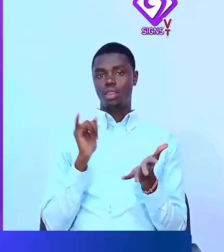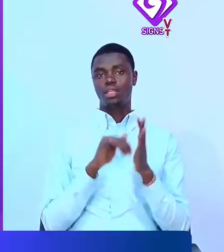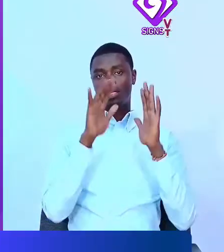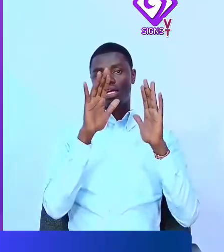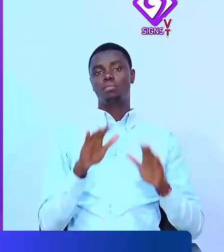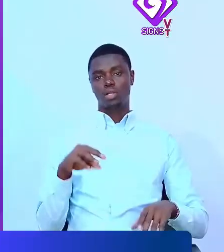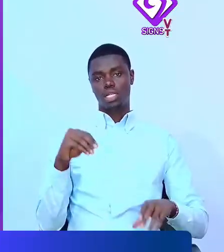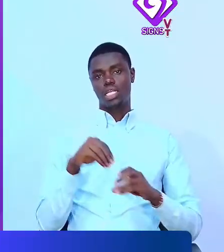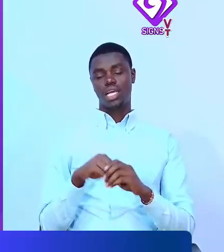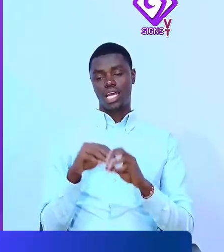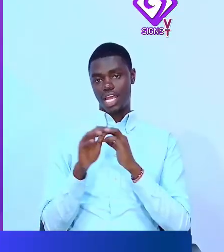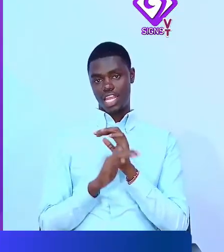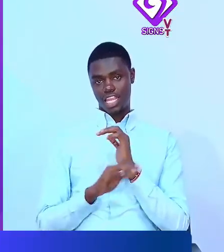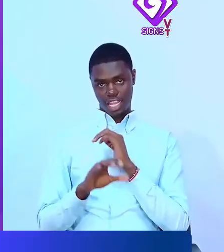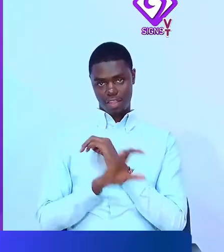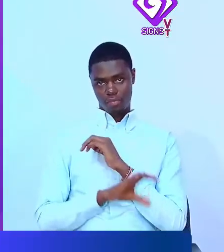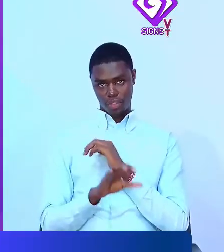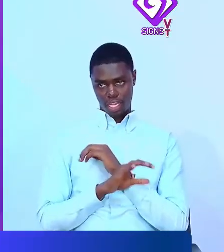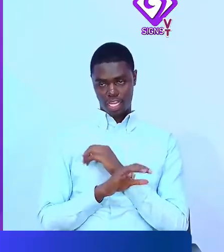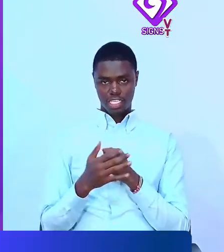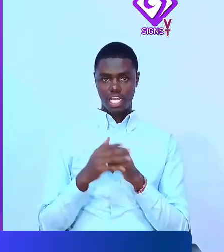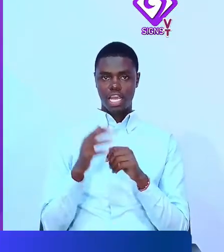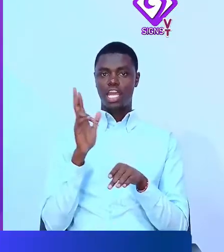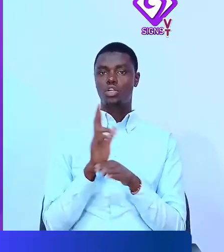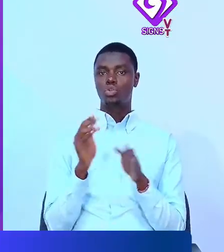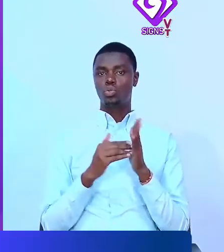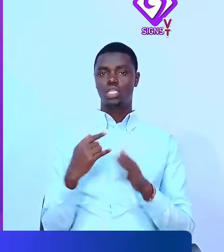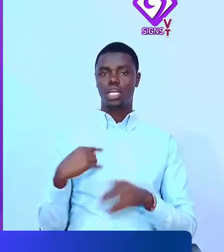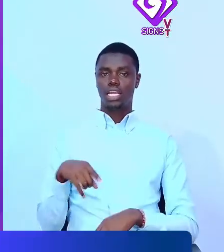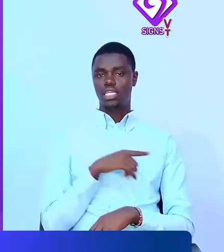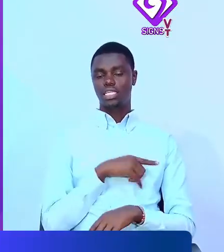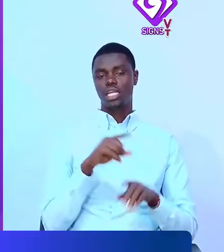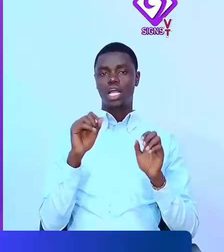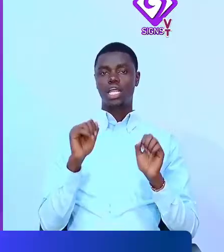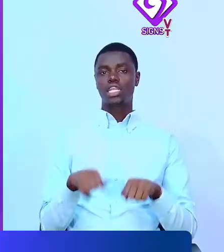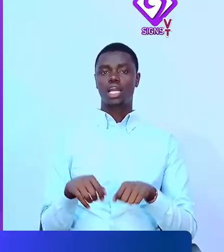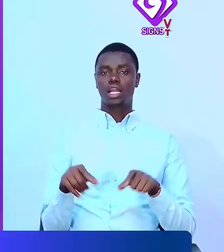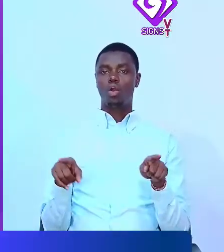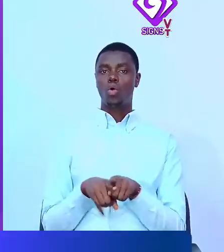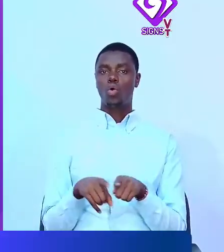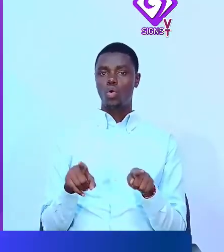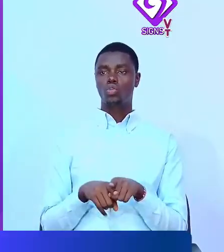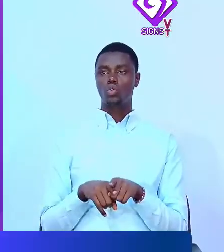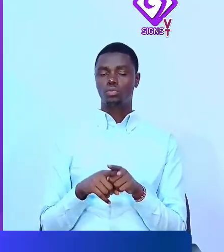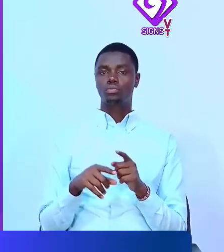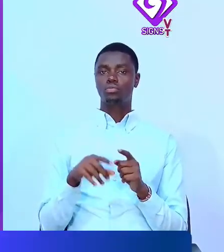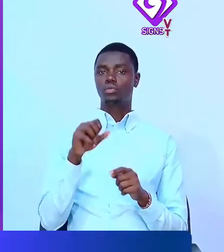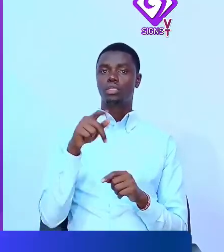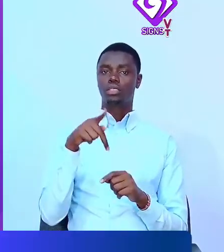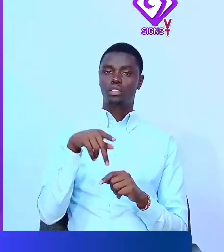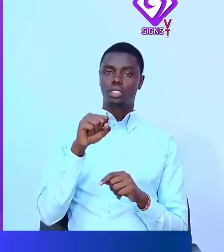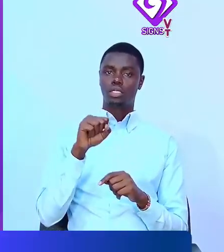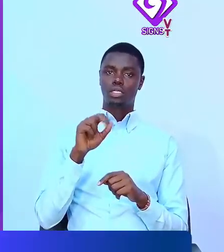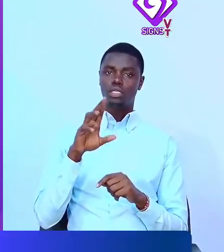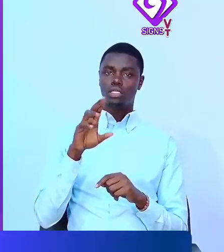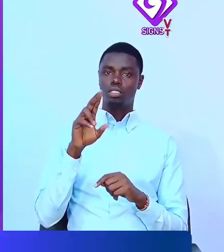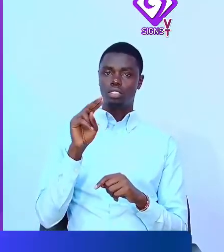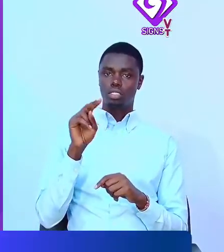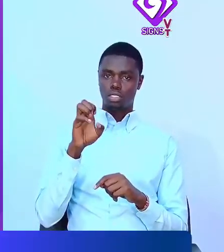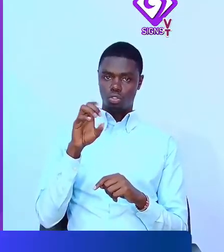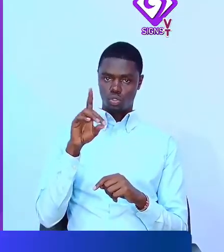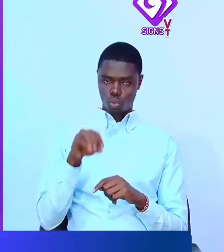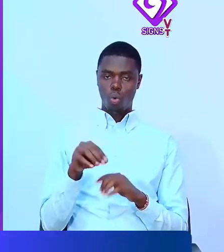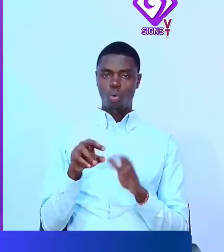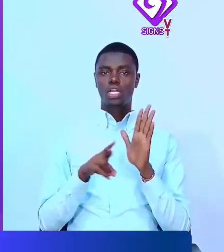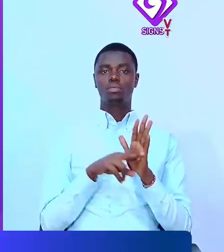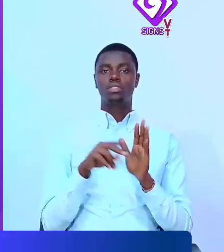the country, isn't it? Yeah. And use against us. They can also be pseudo-represent Kenya. Yeah. Because they have a Kenyan